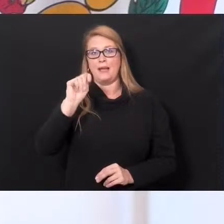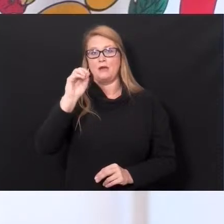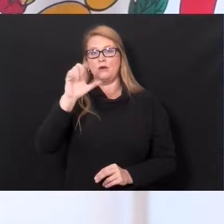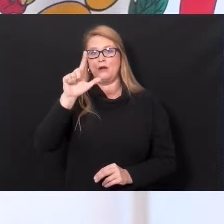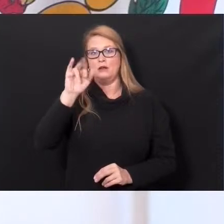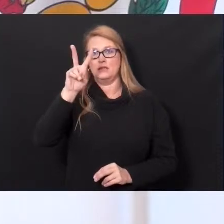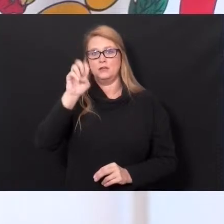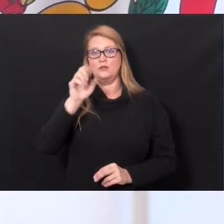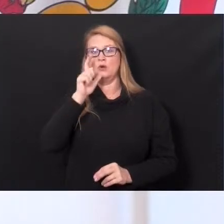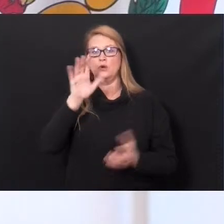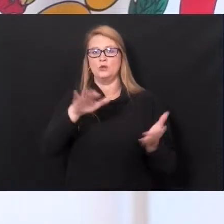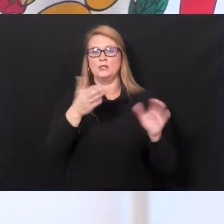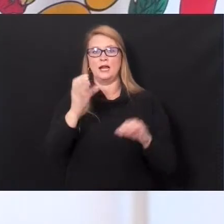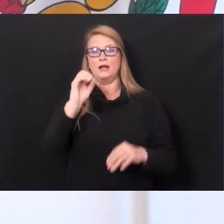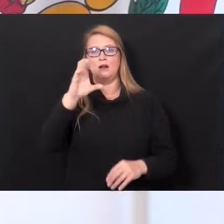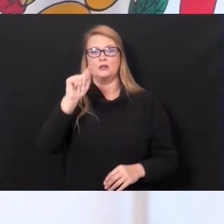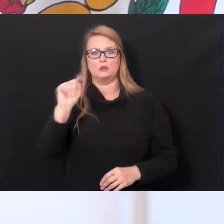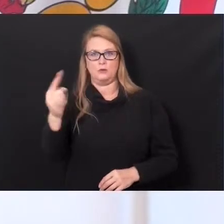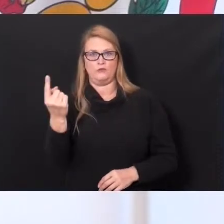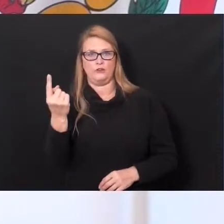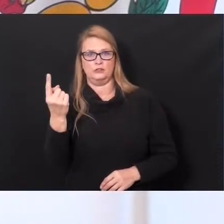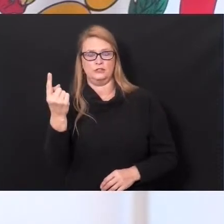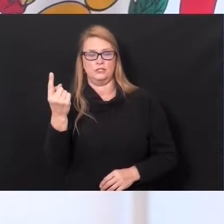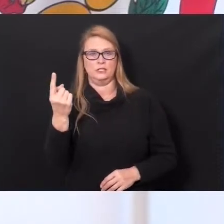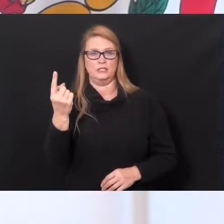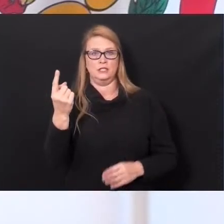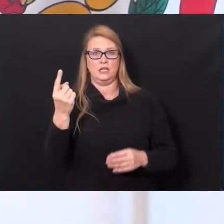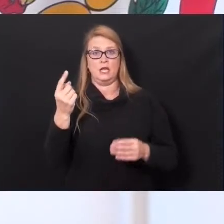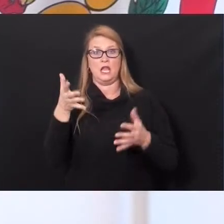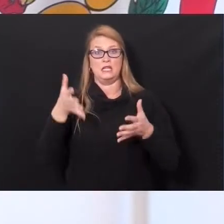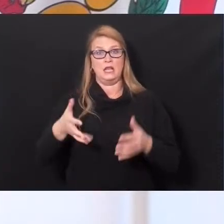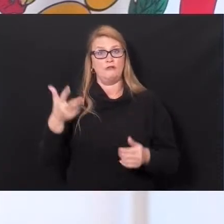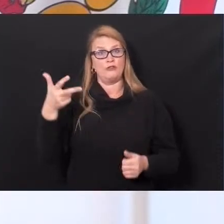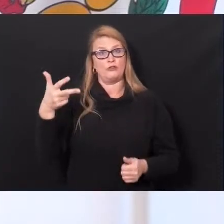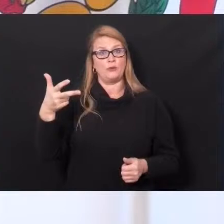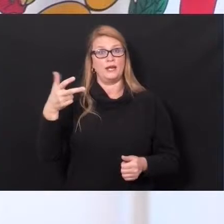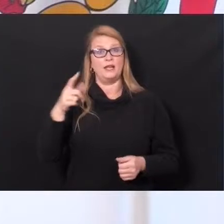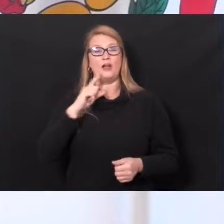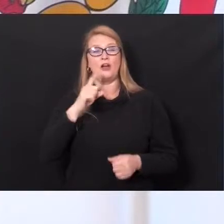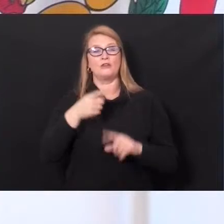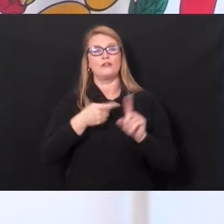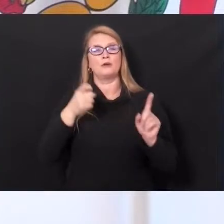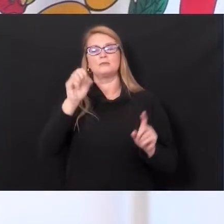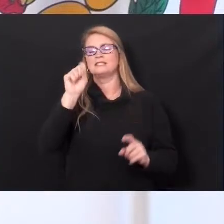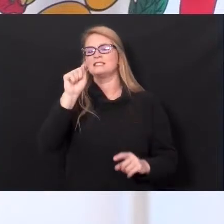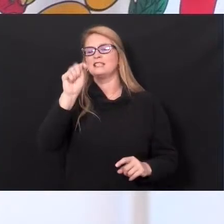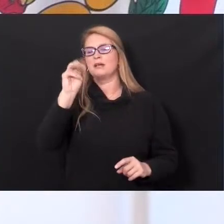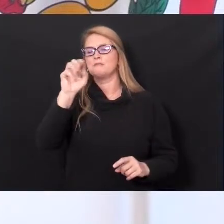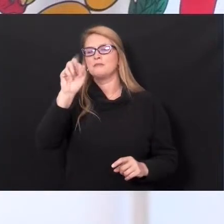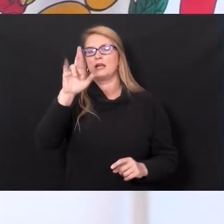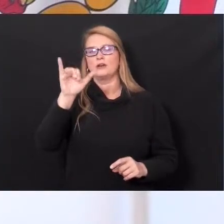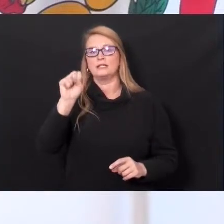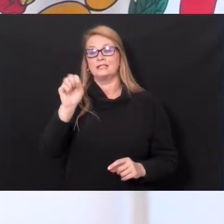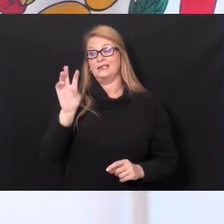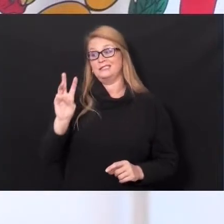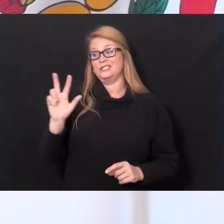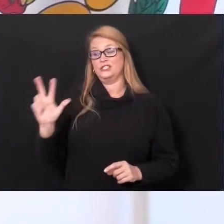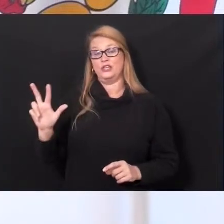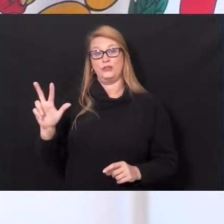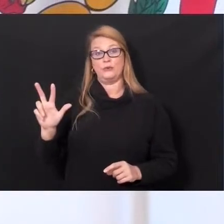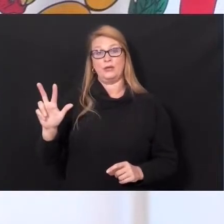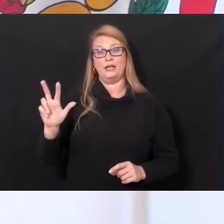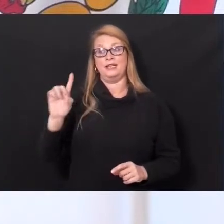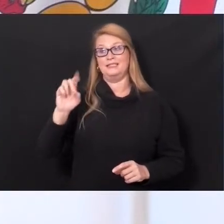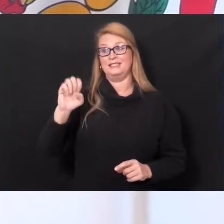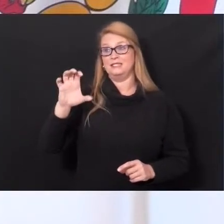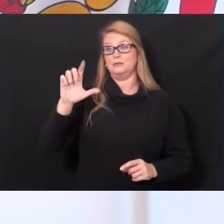inmate who died on October the 1st. The rest are of St. Mary's inmates, a 63-year-old who died